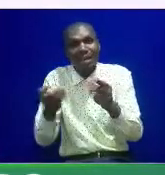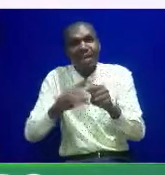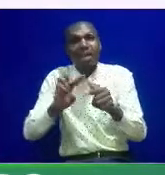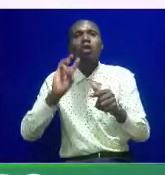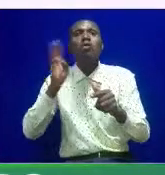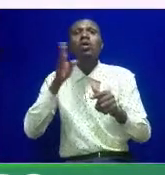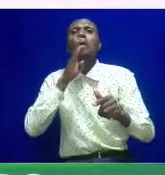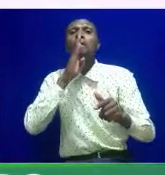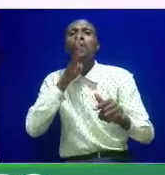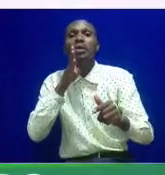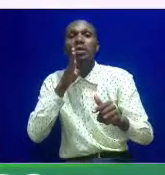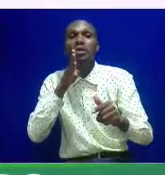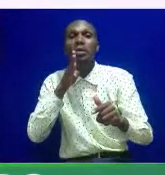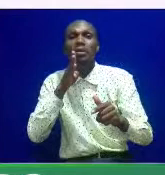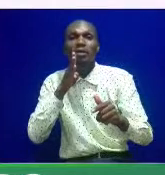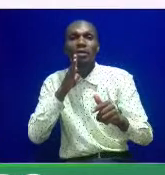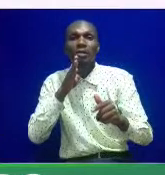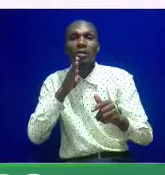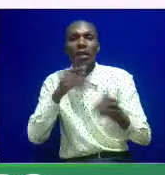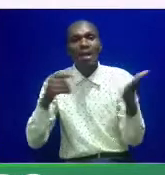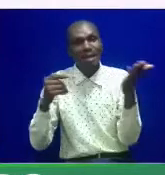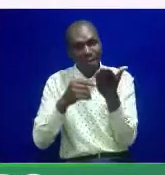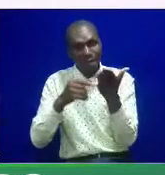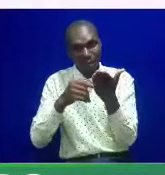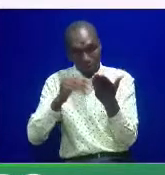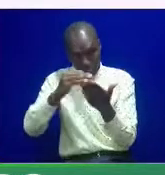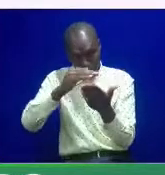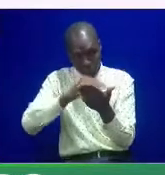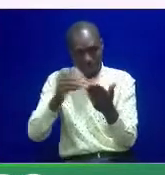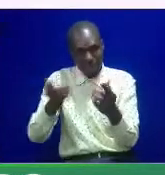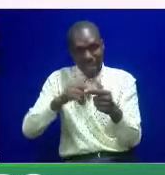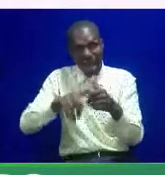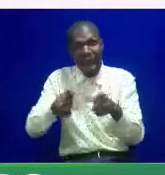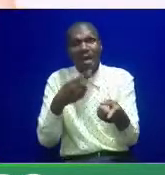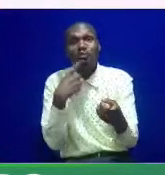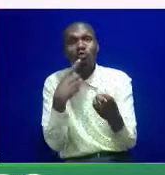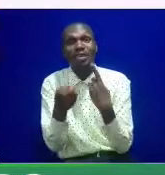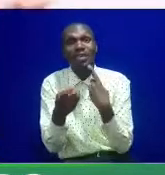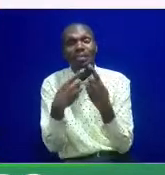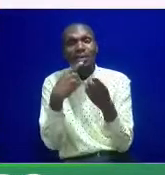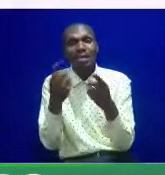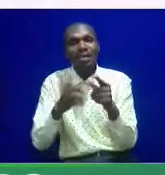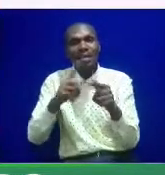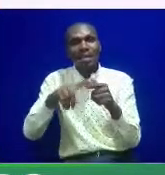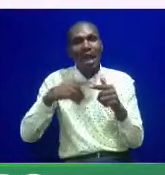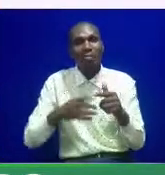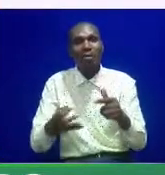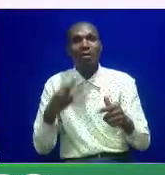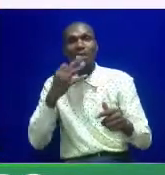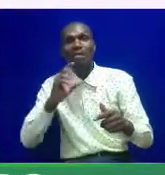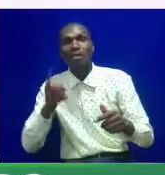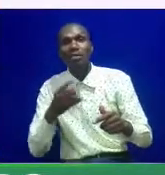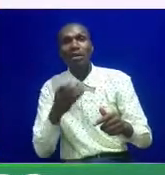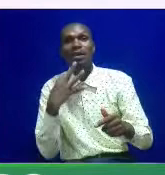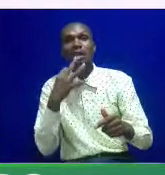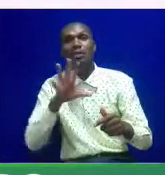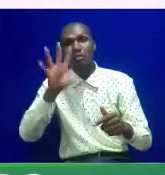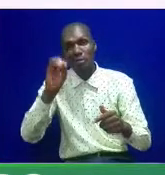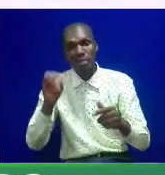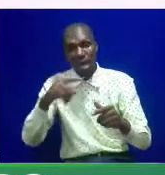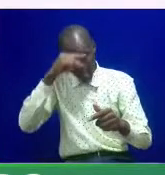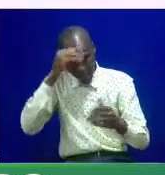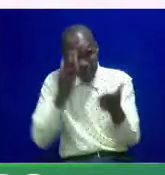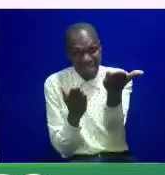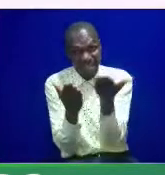be onboarded on digital hotspots. As we speak, we have got about 3,350 government services